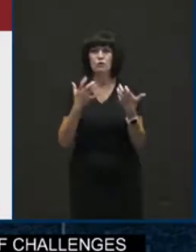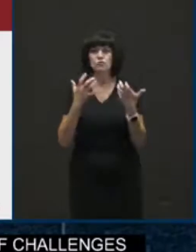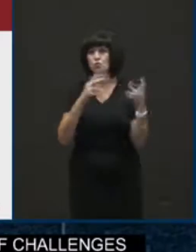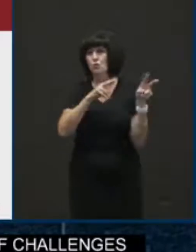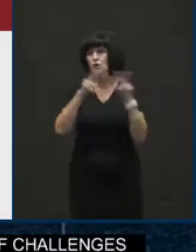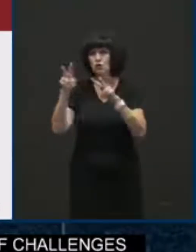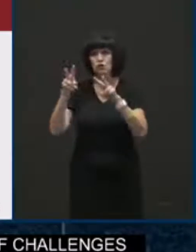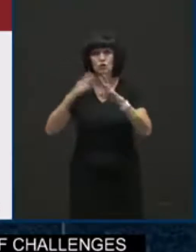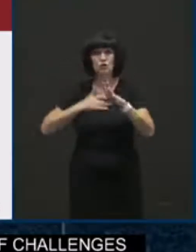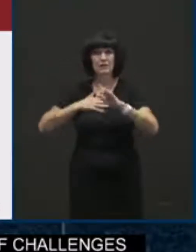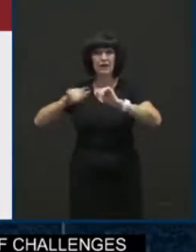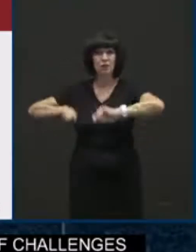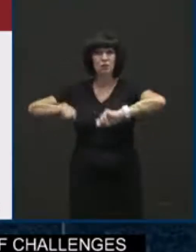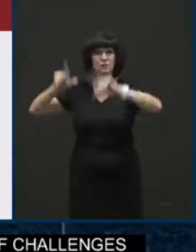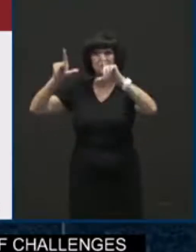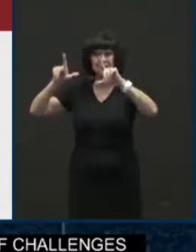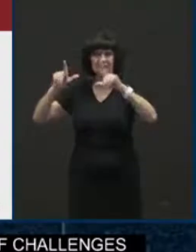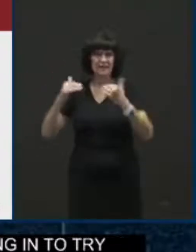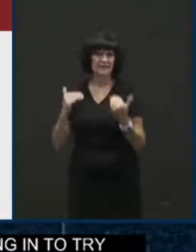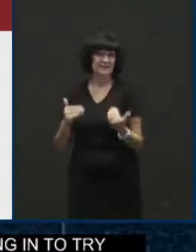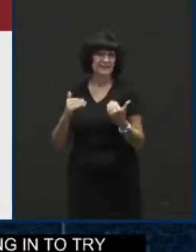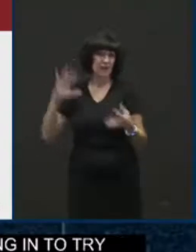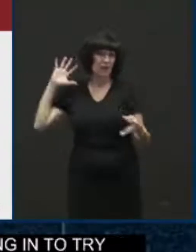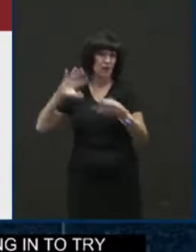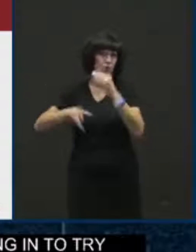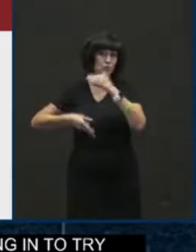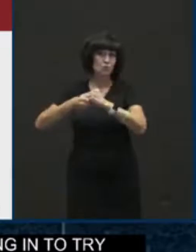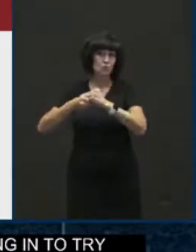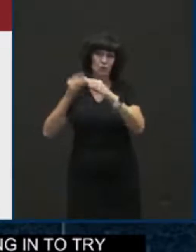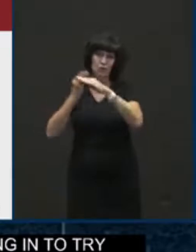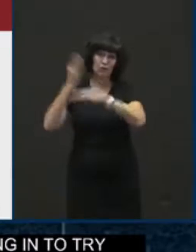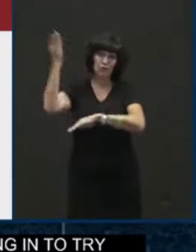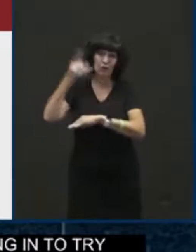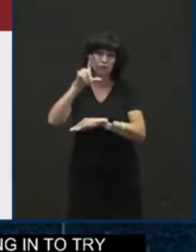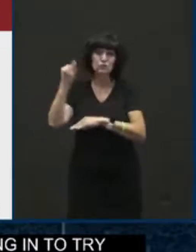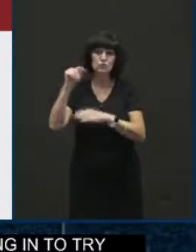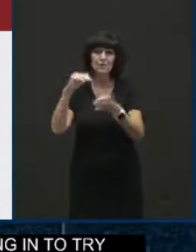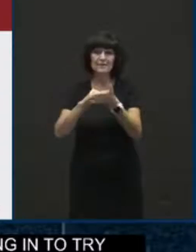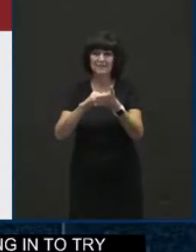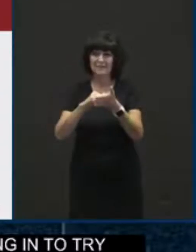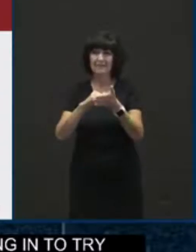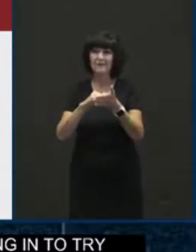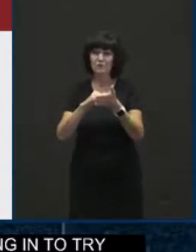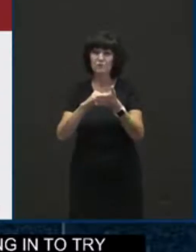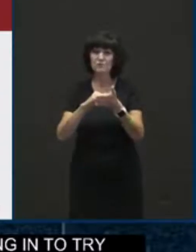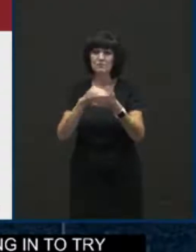week. We're over 20,000 total cases across our state,